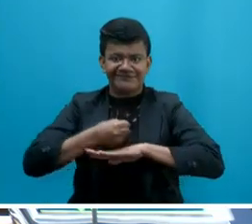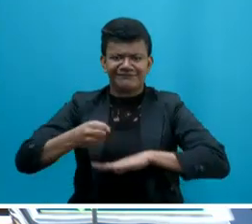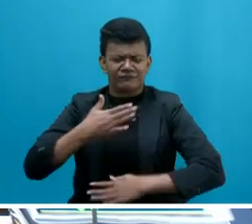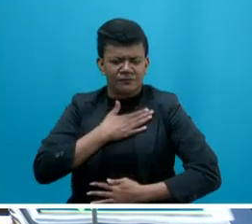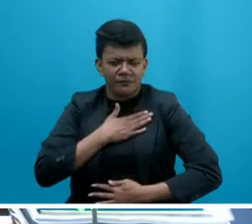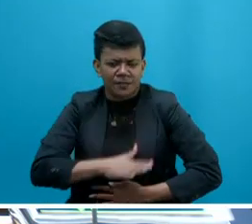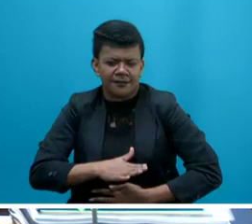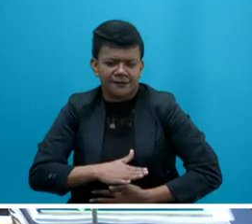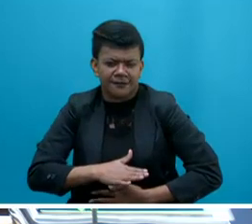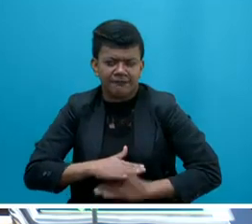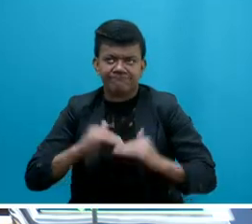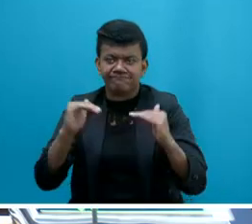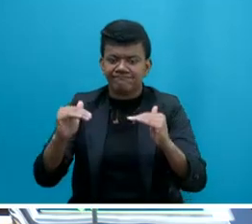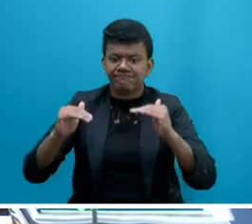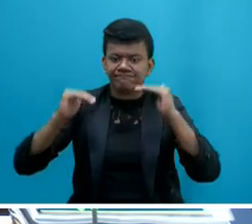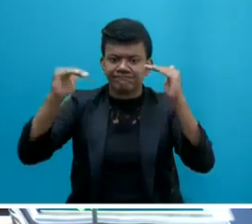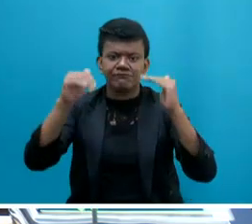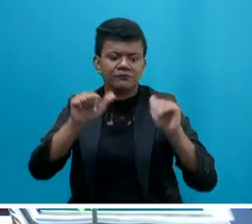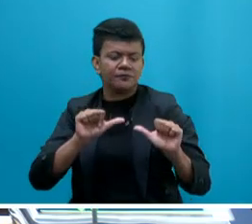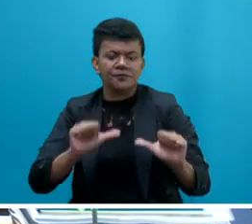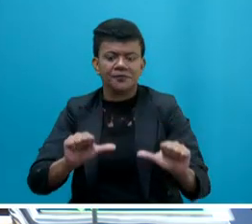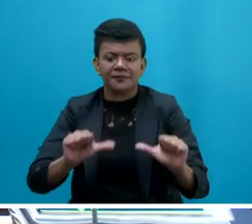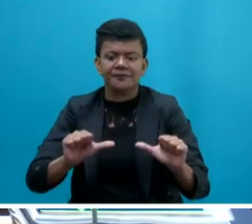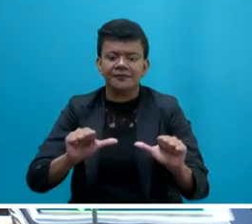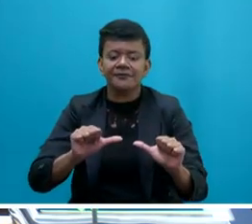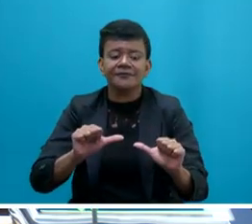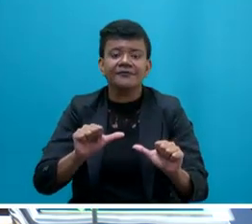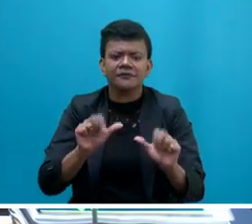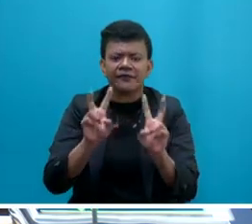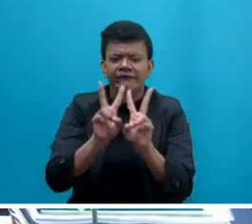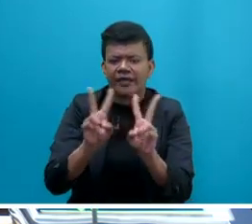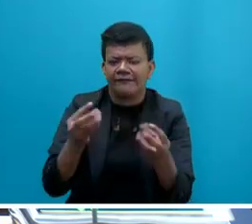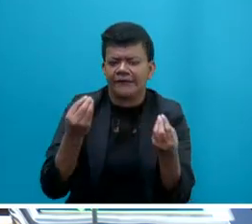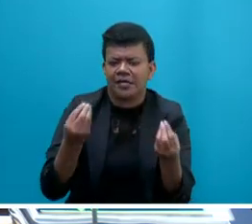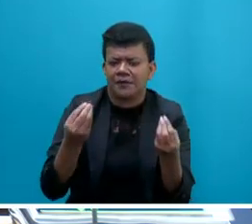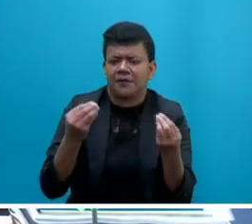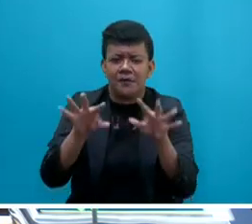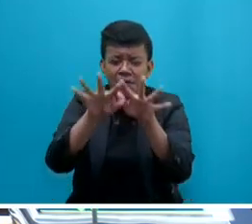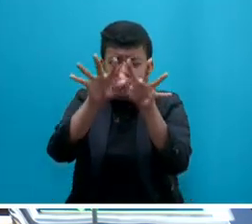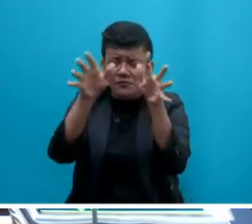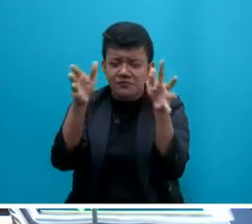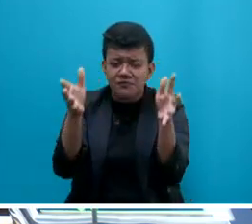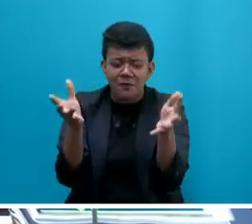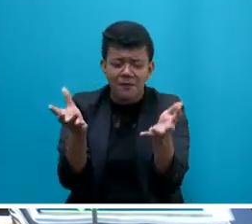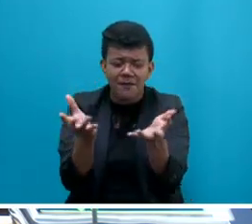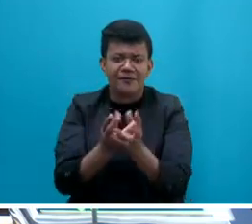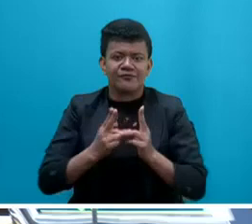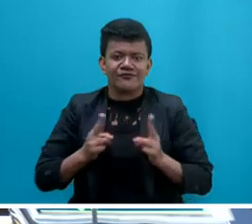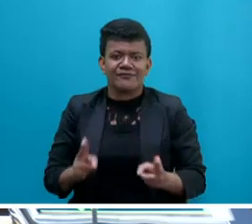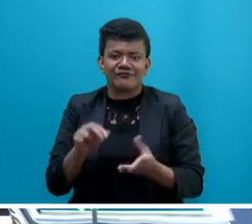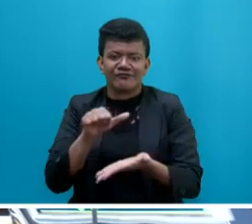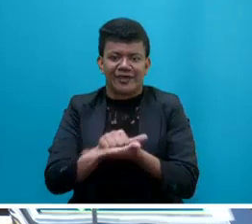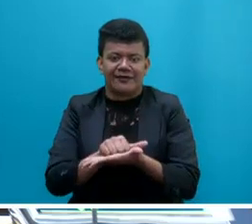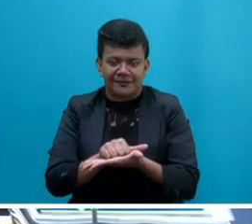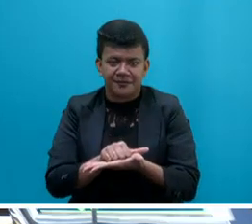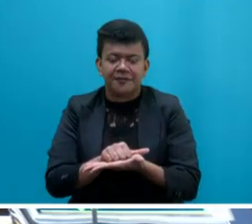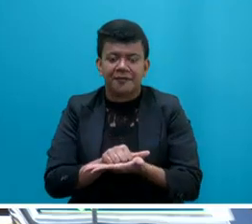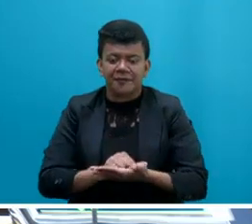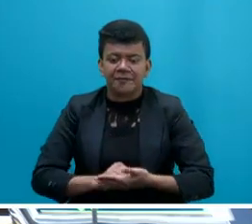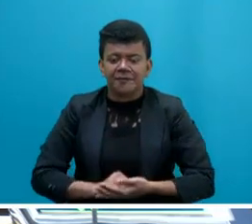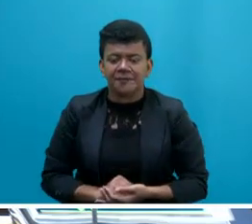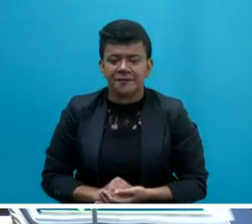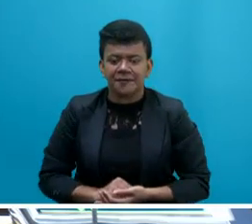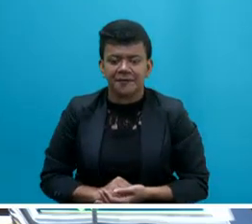advancing and protecting the fundamental principles and values of universal human rights, enunciated in the Universal Declaration of